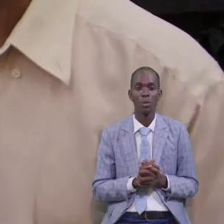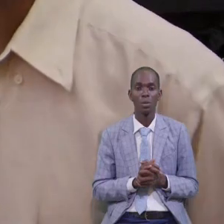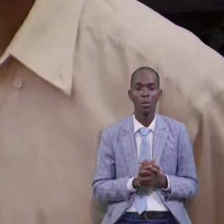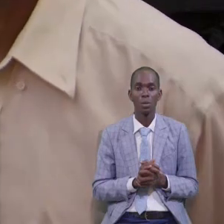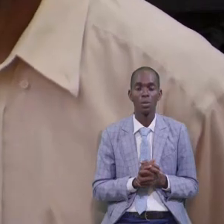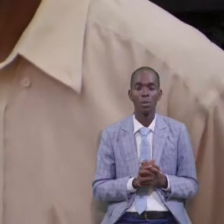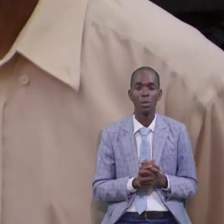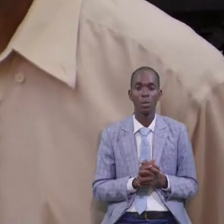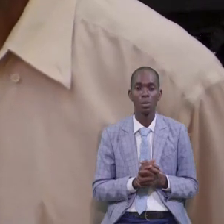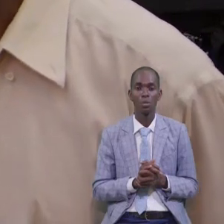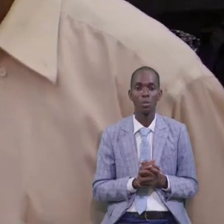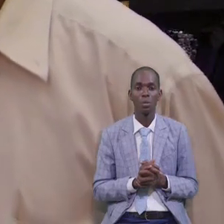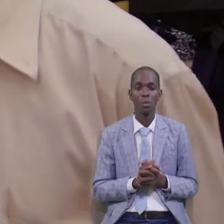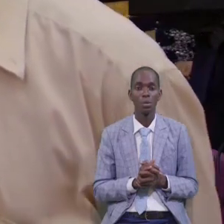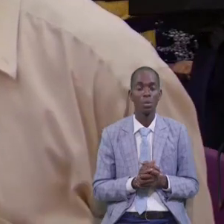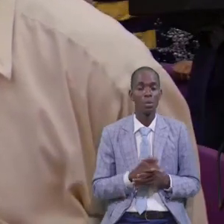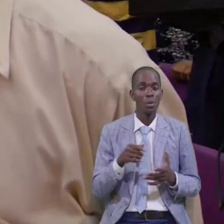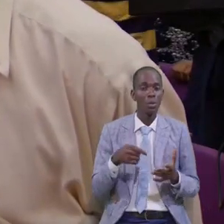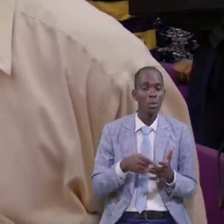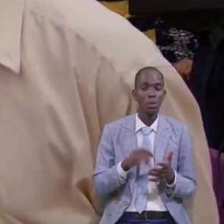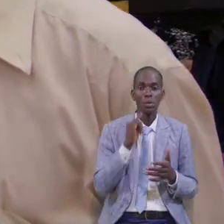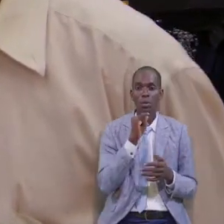You are not meditating, you are praying.